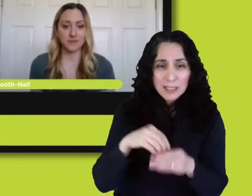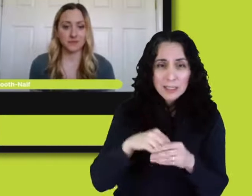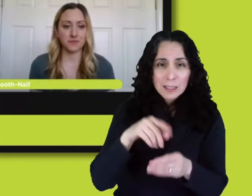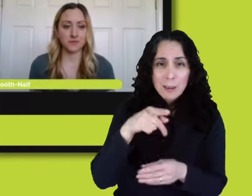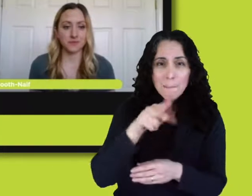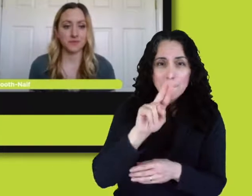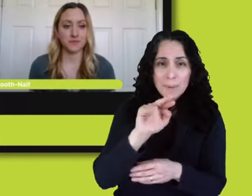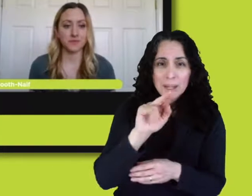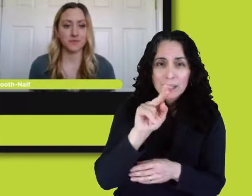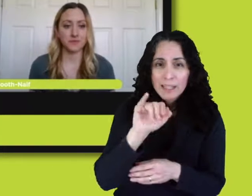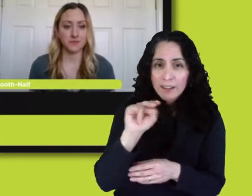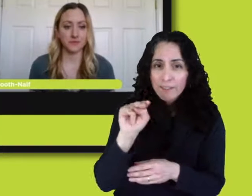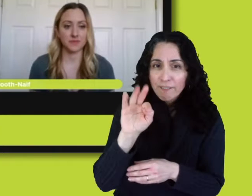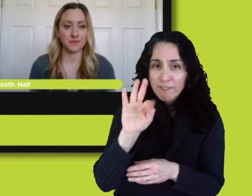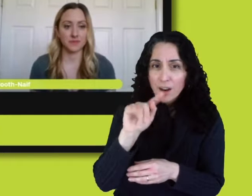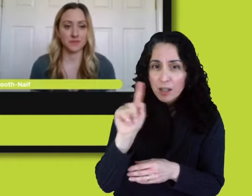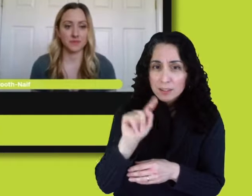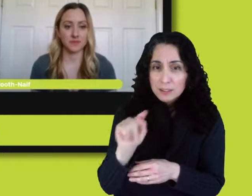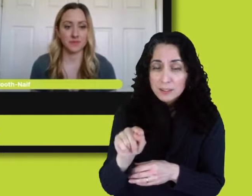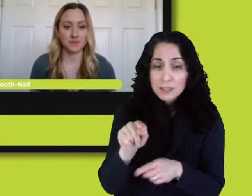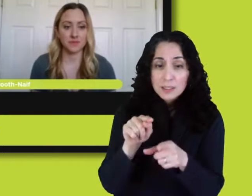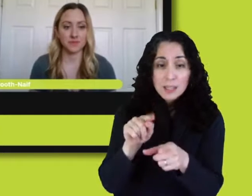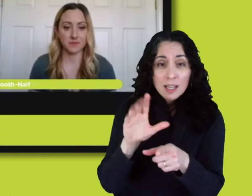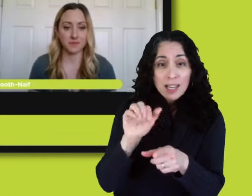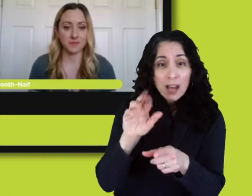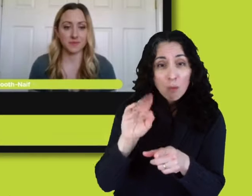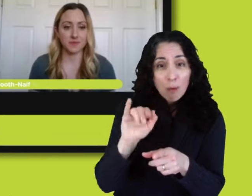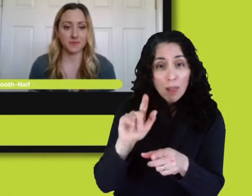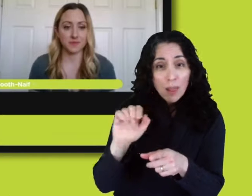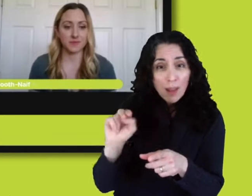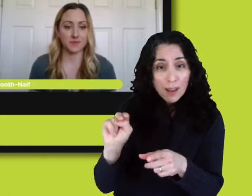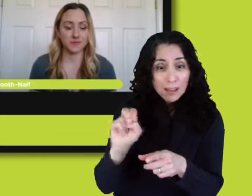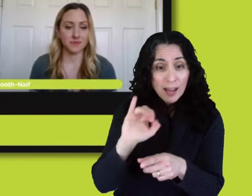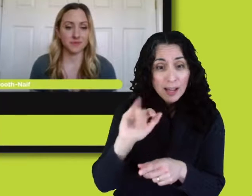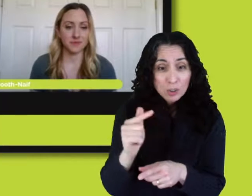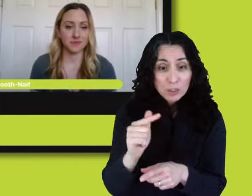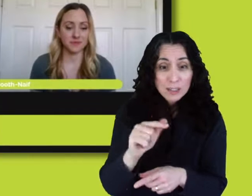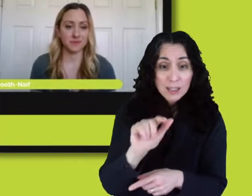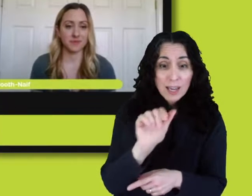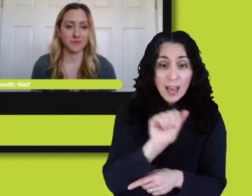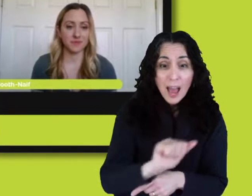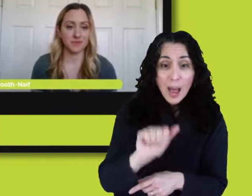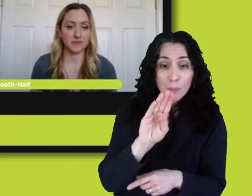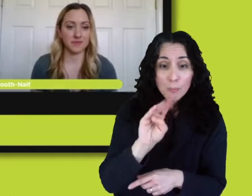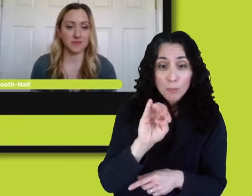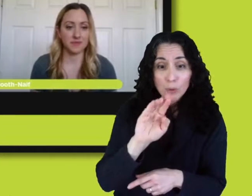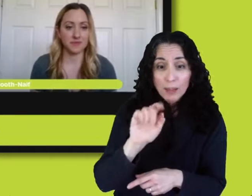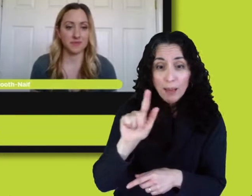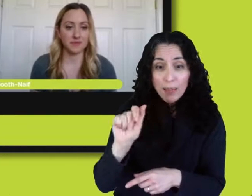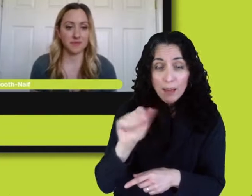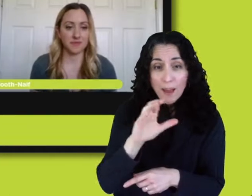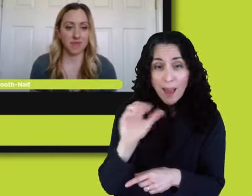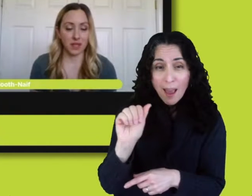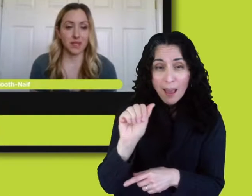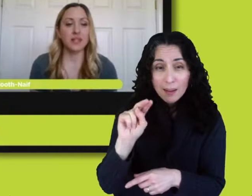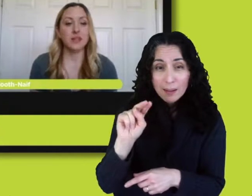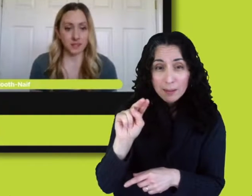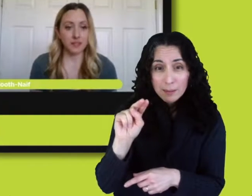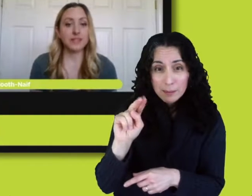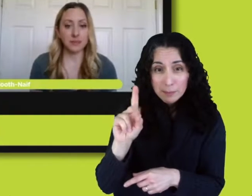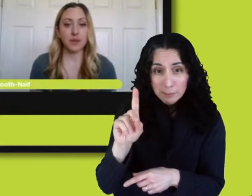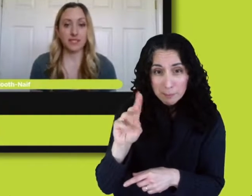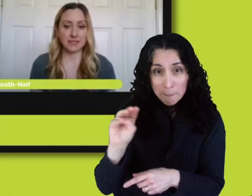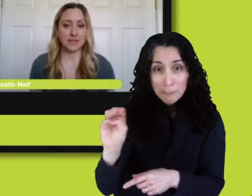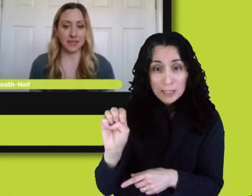at PunkinFutz. Caroline's Instagram with Briella is Briella and me. Your Facebook is Briella